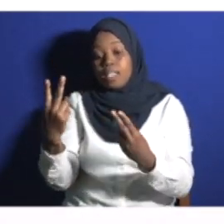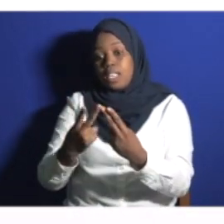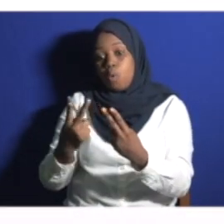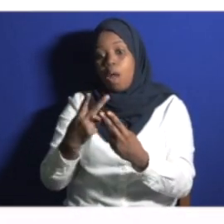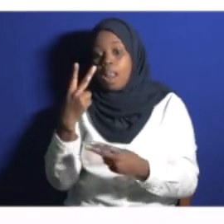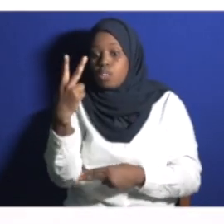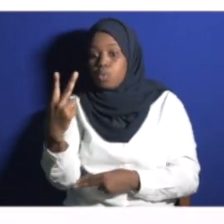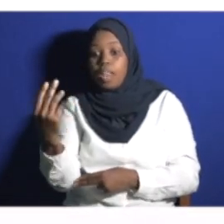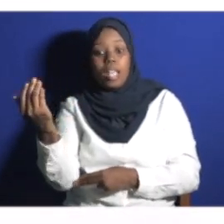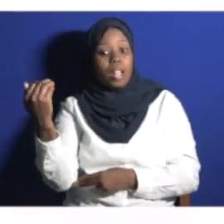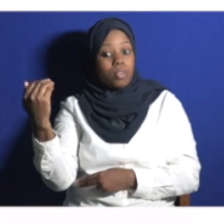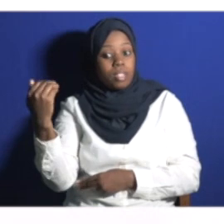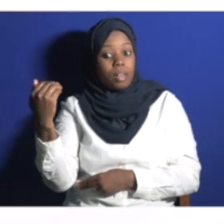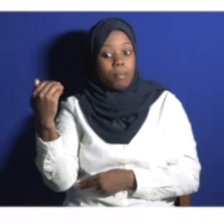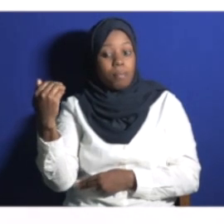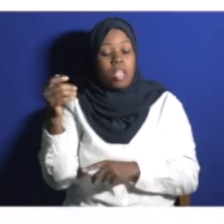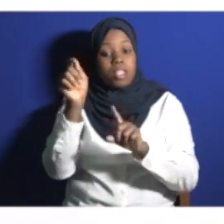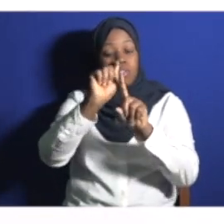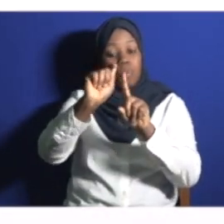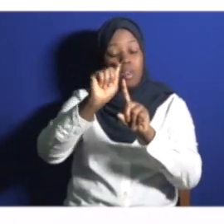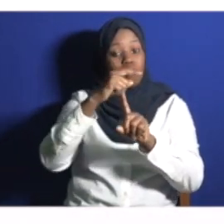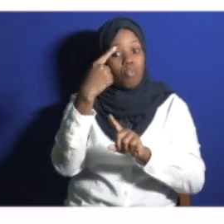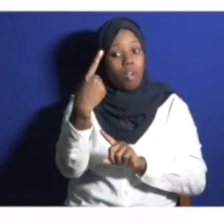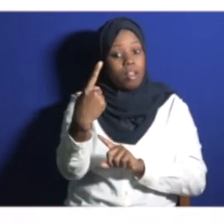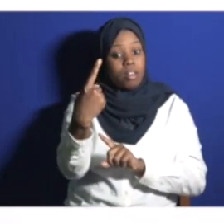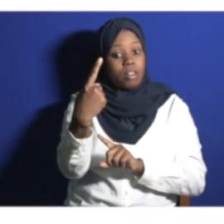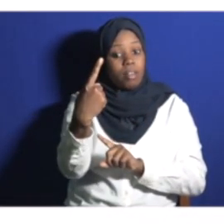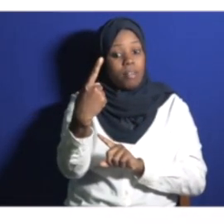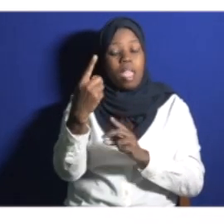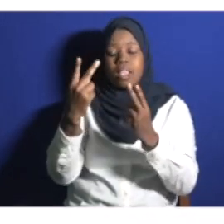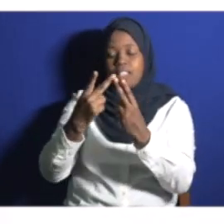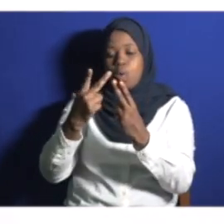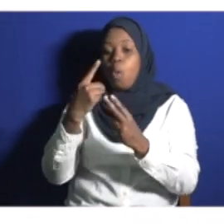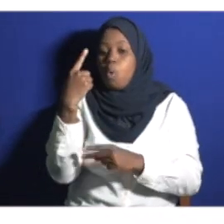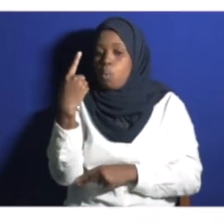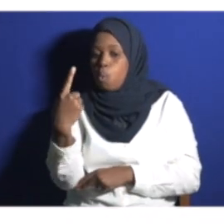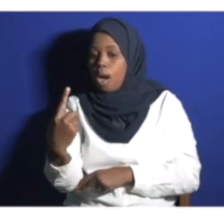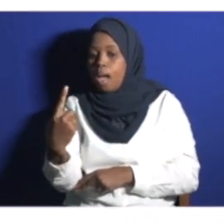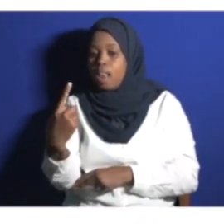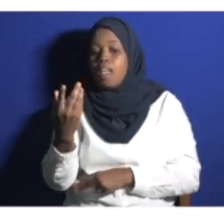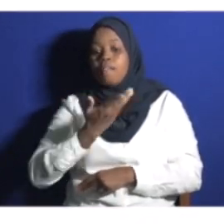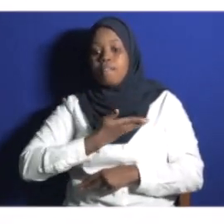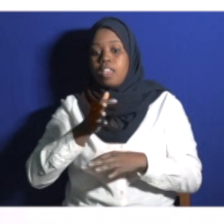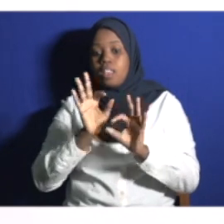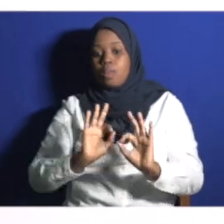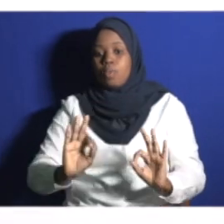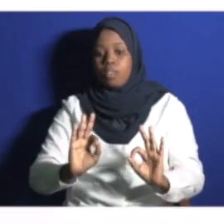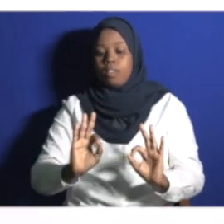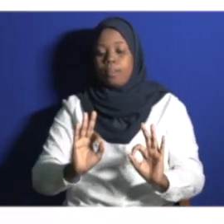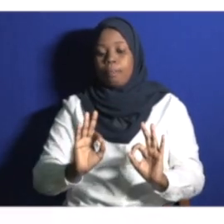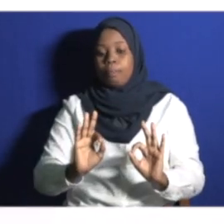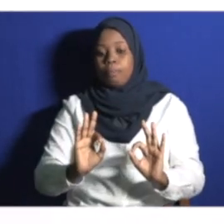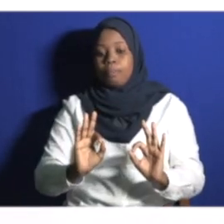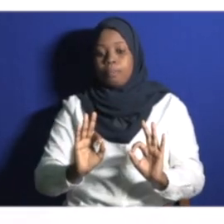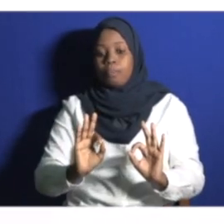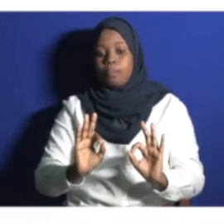square root of 1? What is the square root of 1? 1. Very good. Okay, let's clap together. Let's clap together.